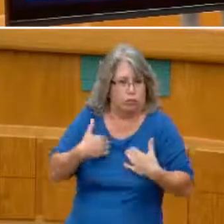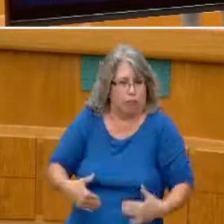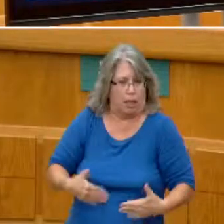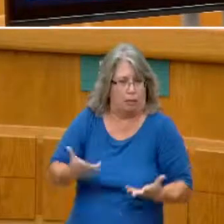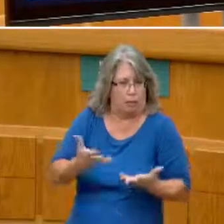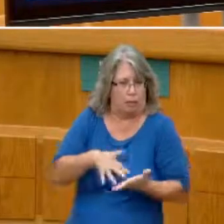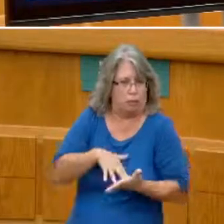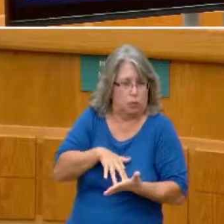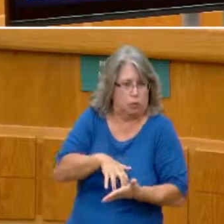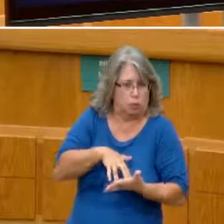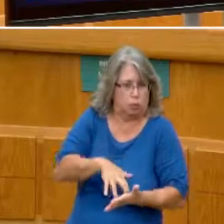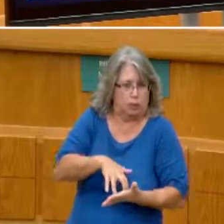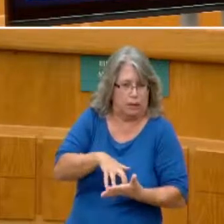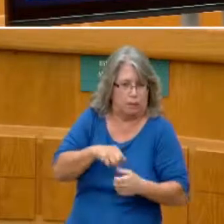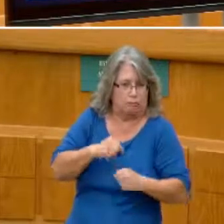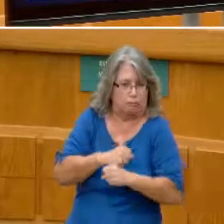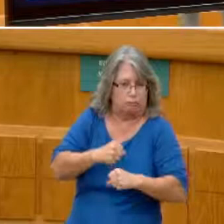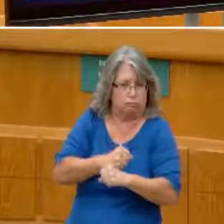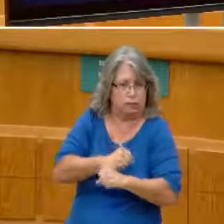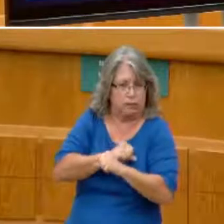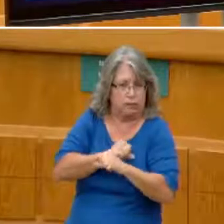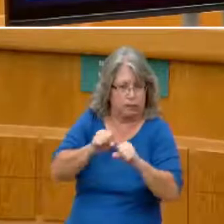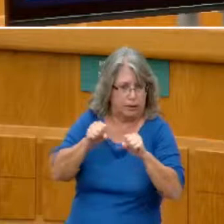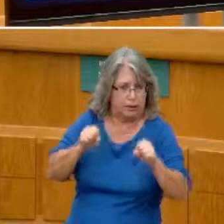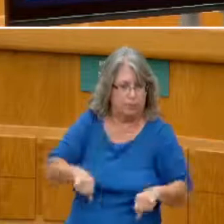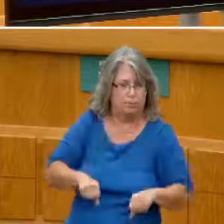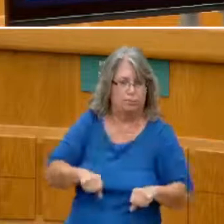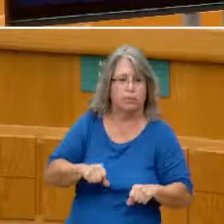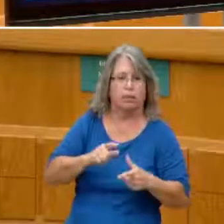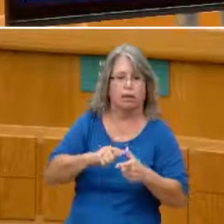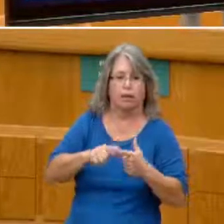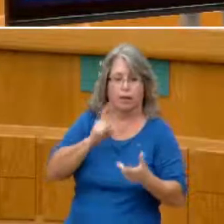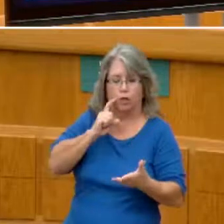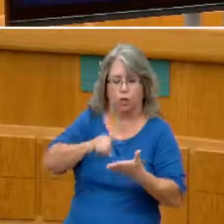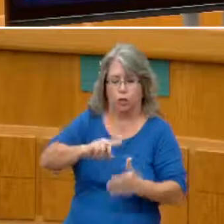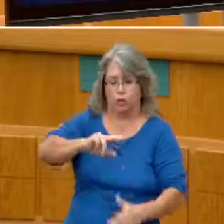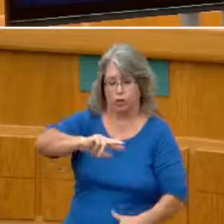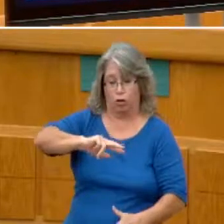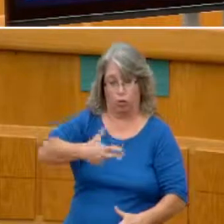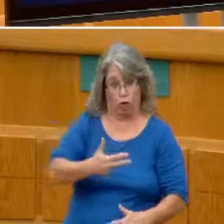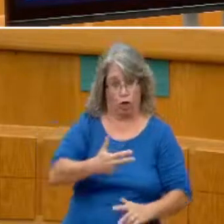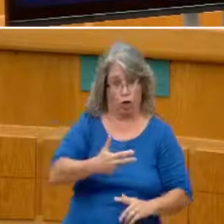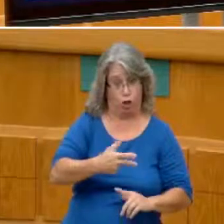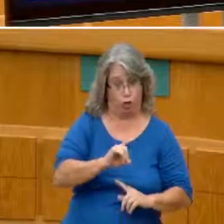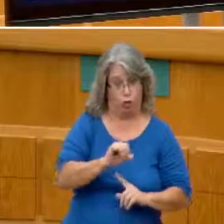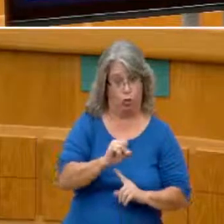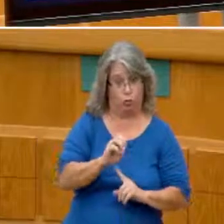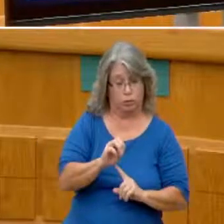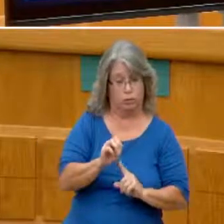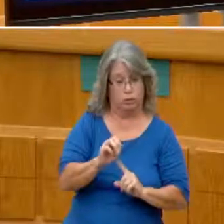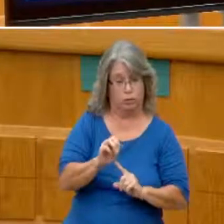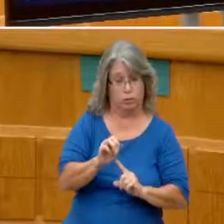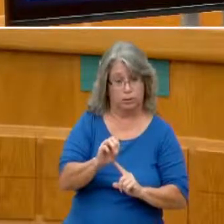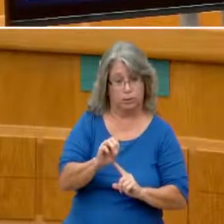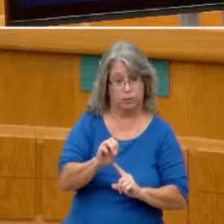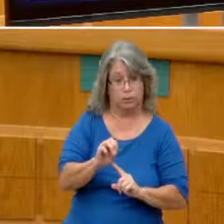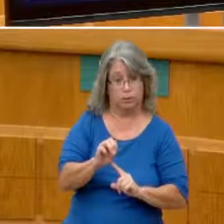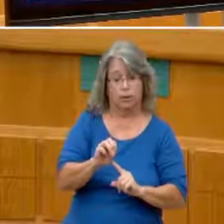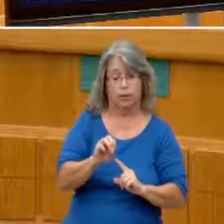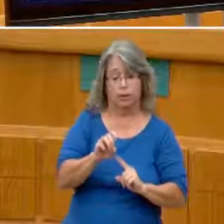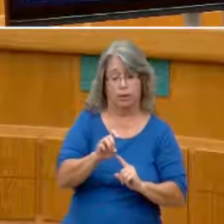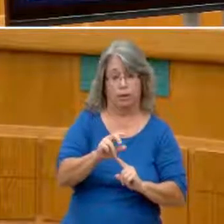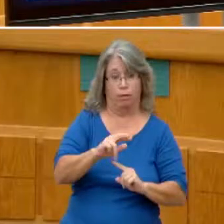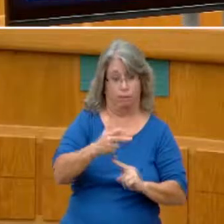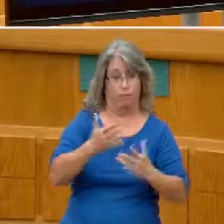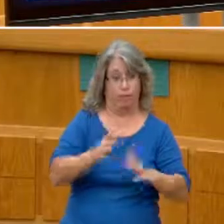the third dose, the additional dose. So once you take that third dose, 6 months after that